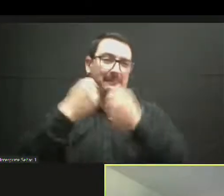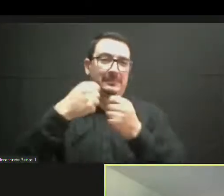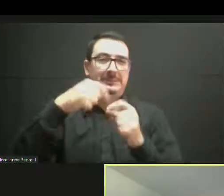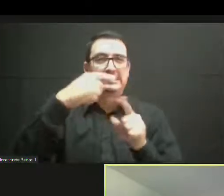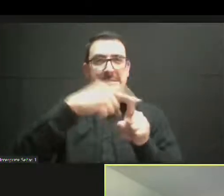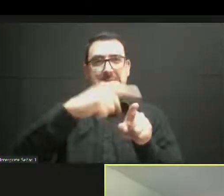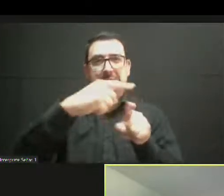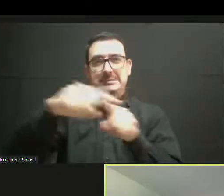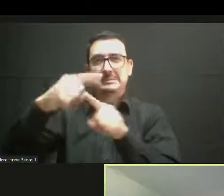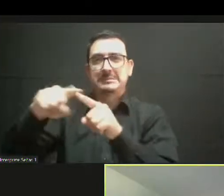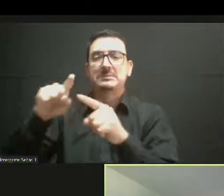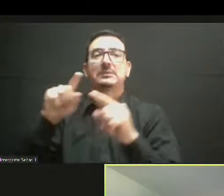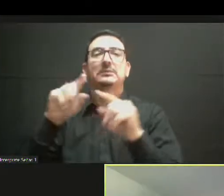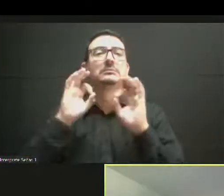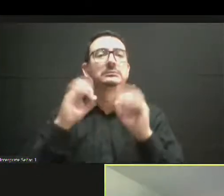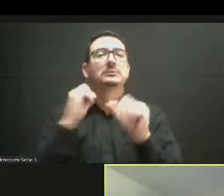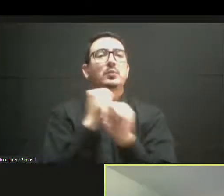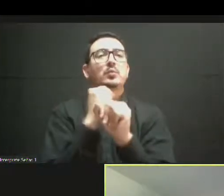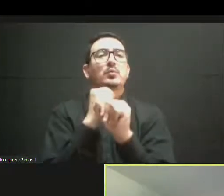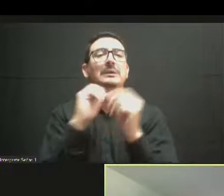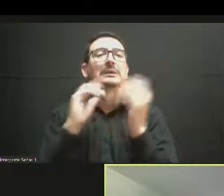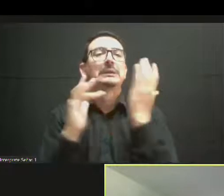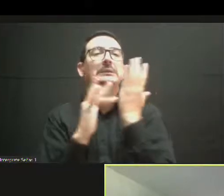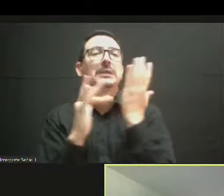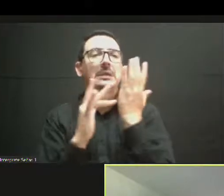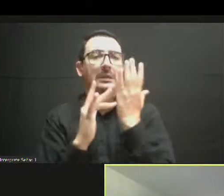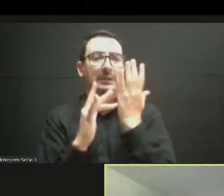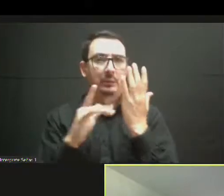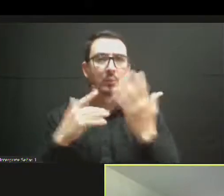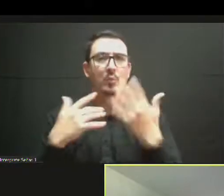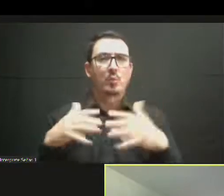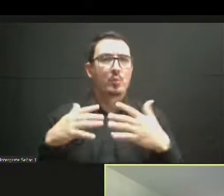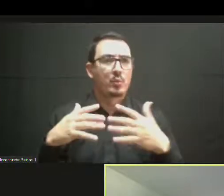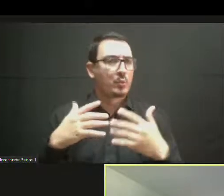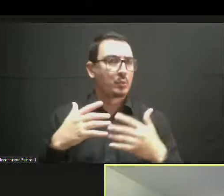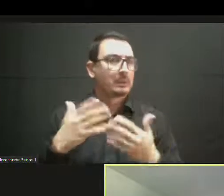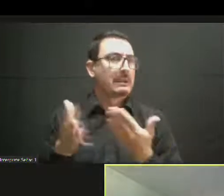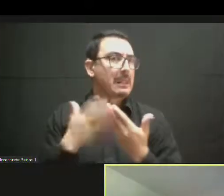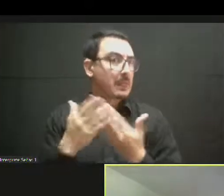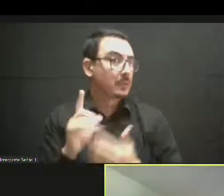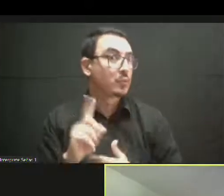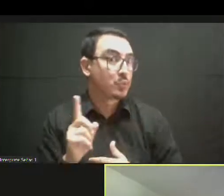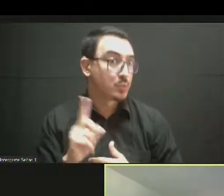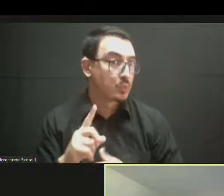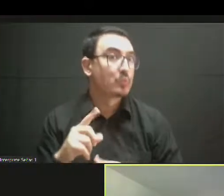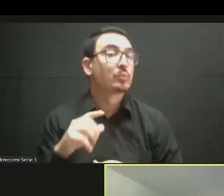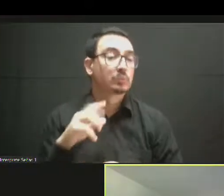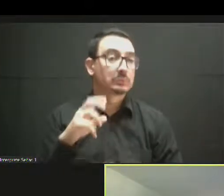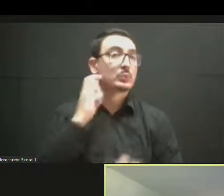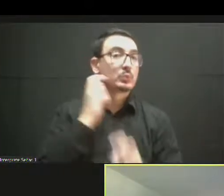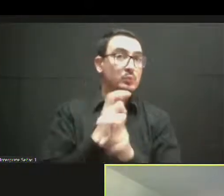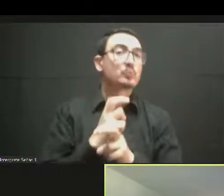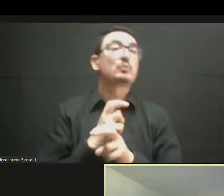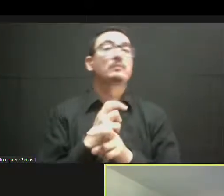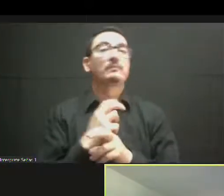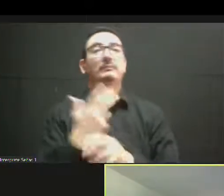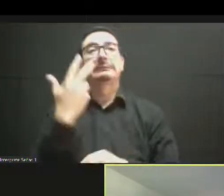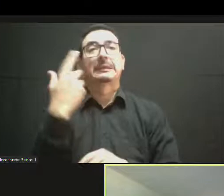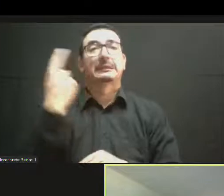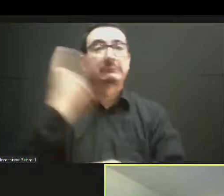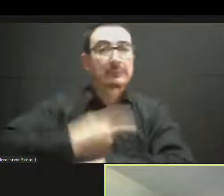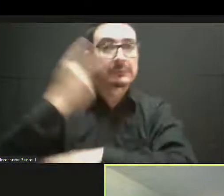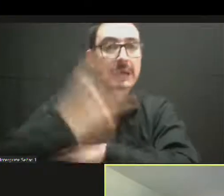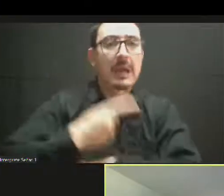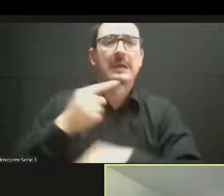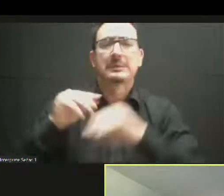time for us. We were able, many companies in 3 days was able to transfer 100% of their workforce to work